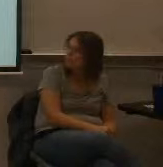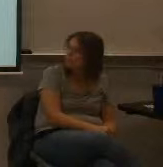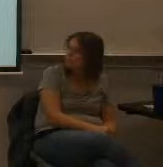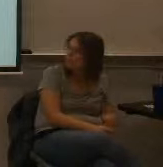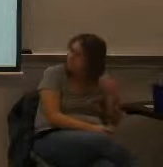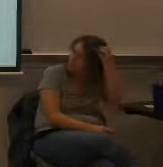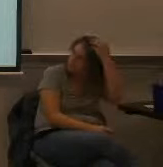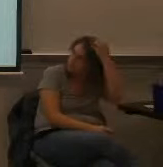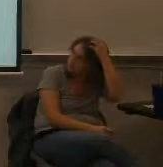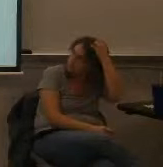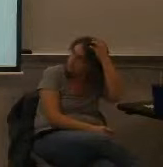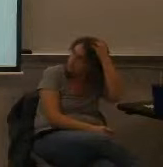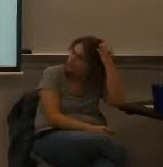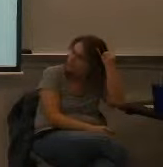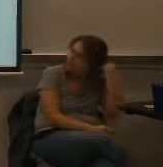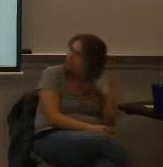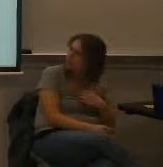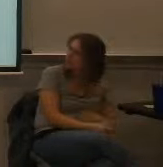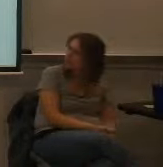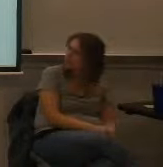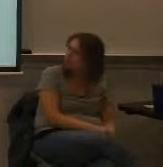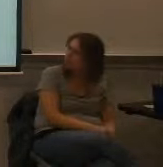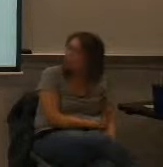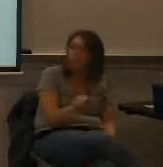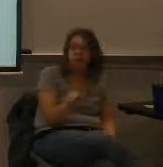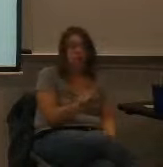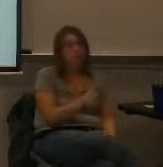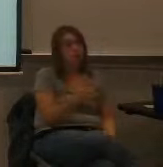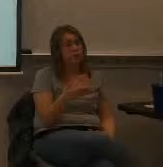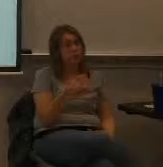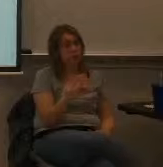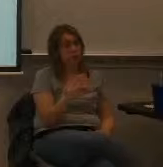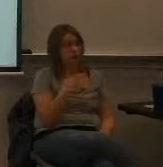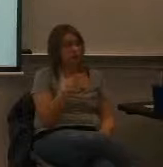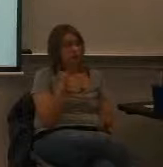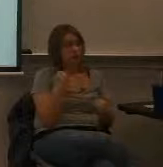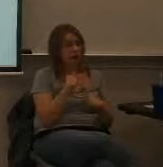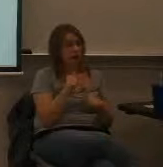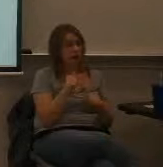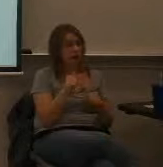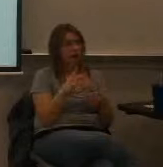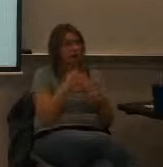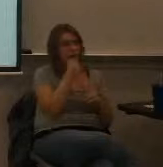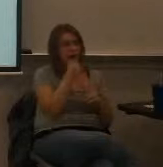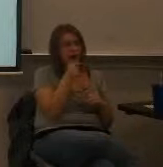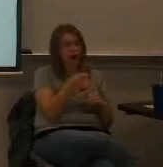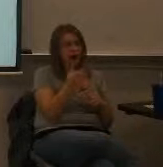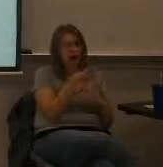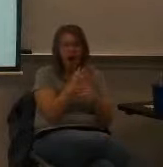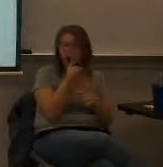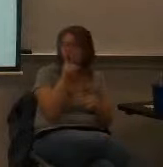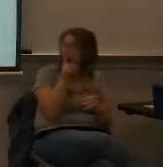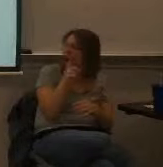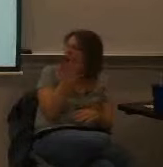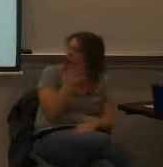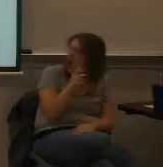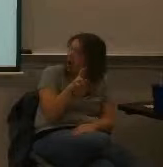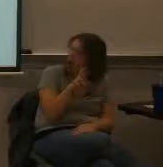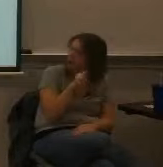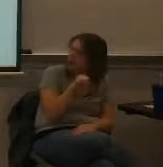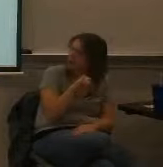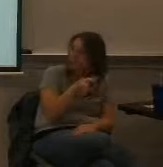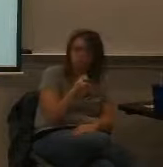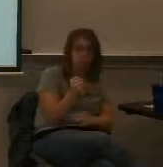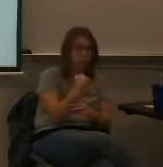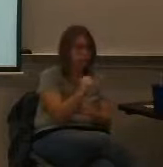So another thing that organisms can have to deal with these disturbances, resistance. So you could have